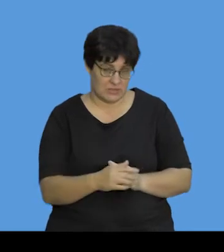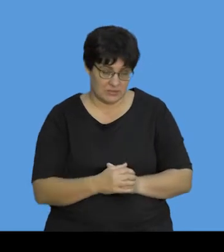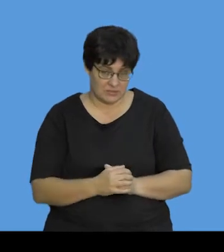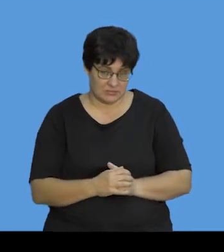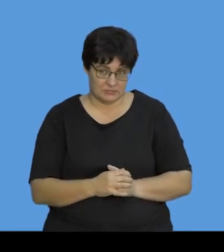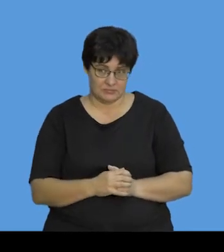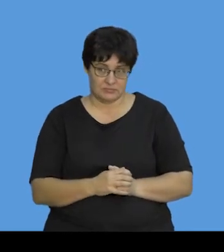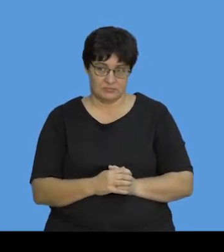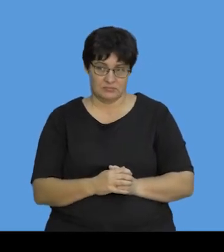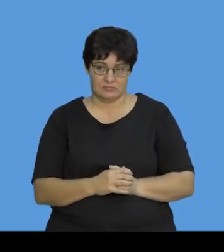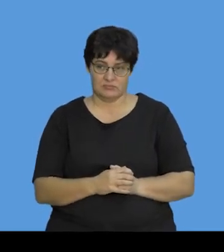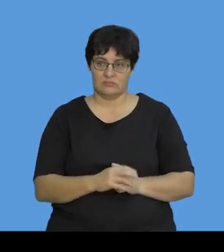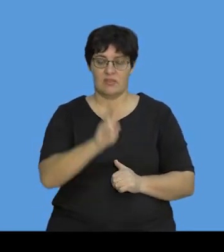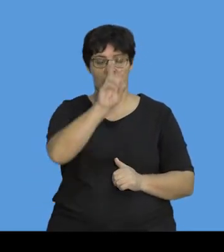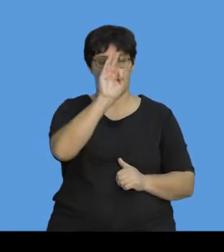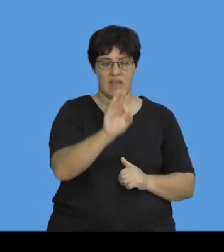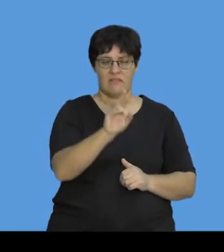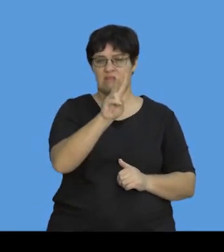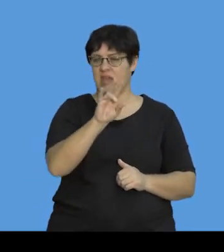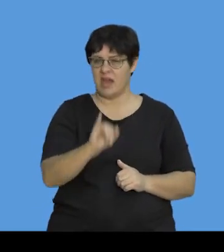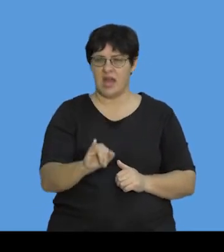in this order. Everyone's different,